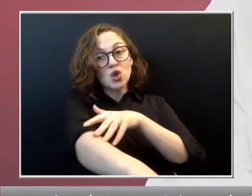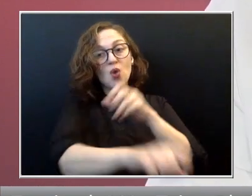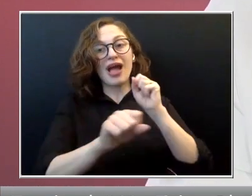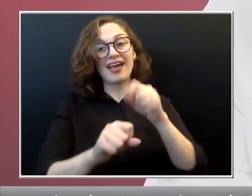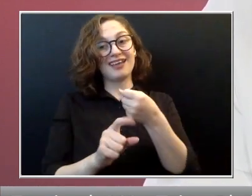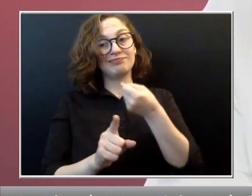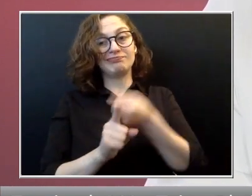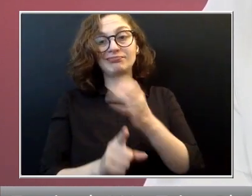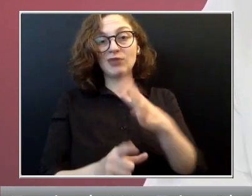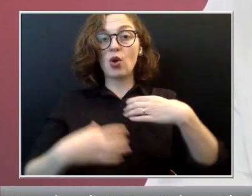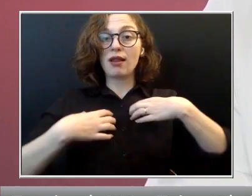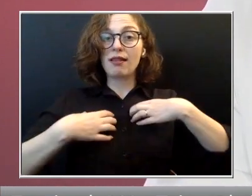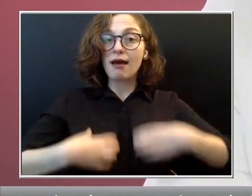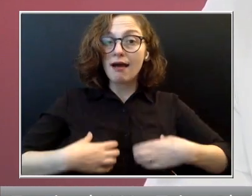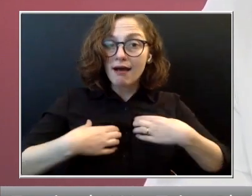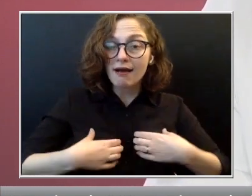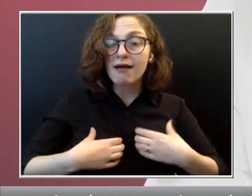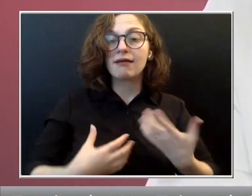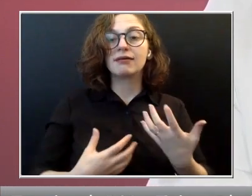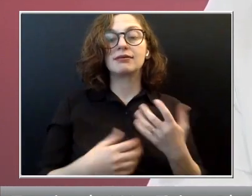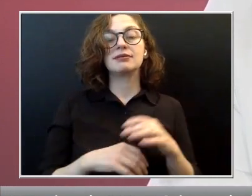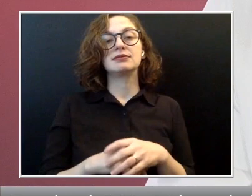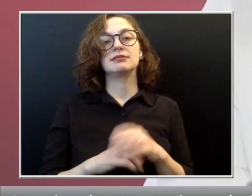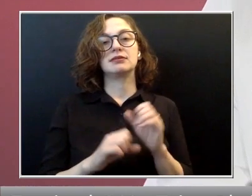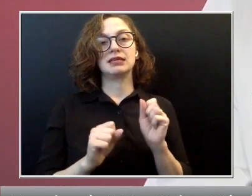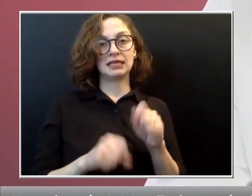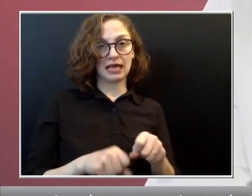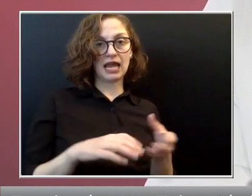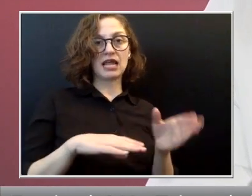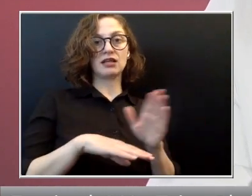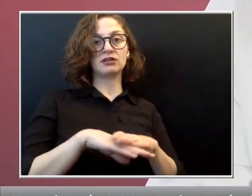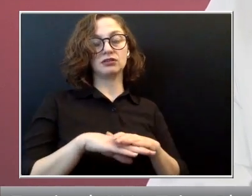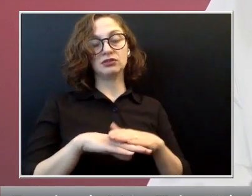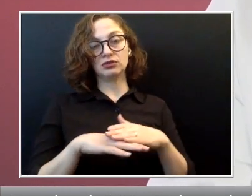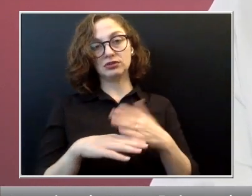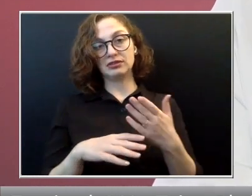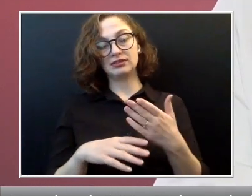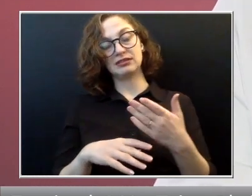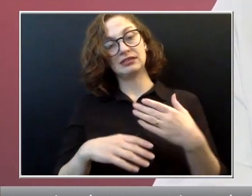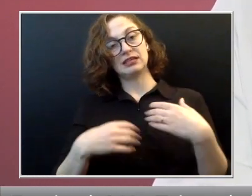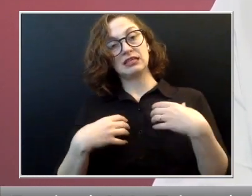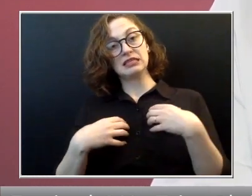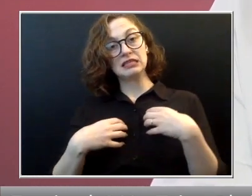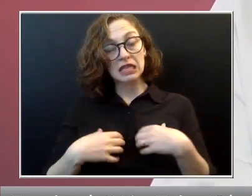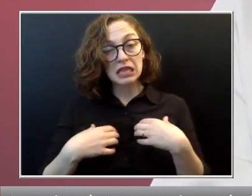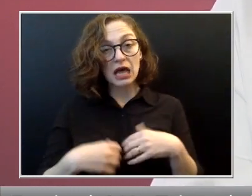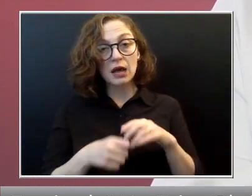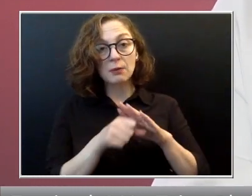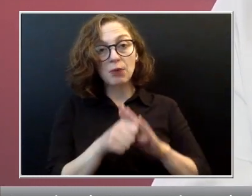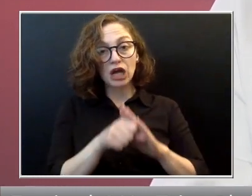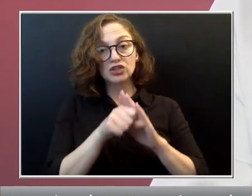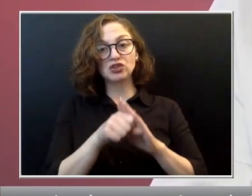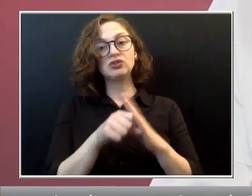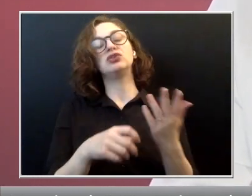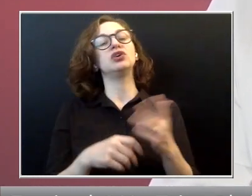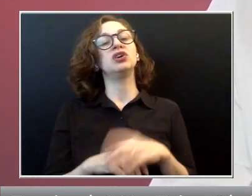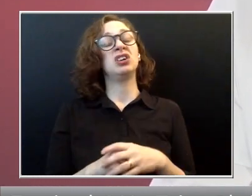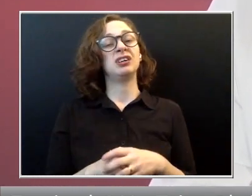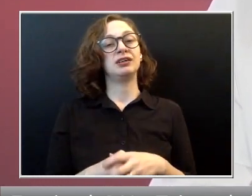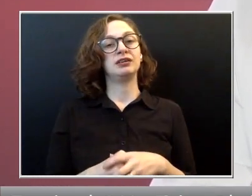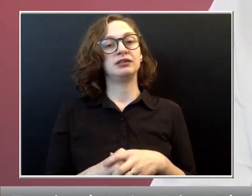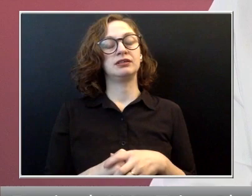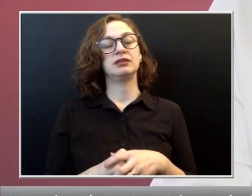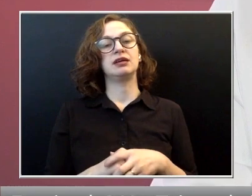lung pressures, what we call pulmonary hypertension. So we have to get the lung pressures down and select a very good